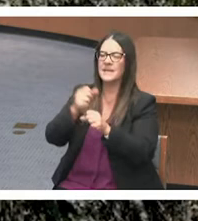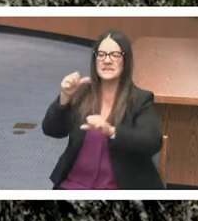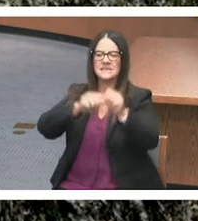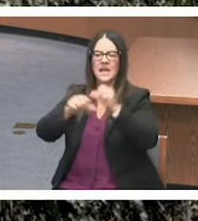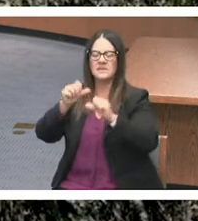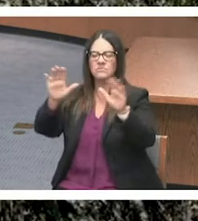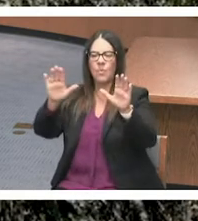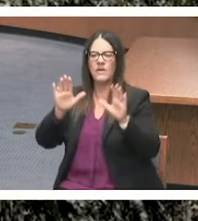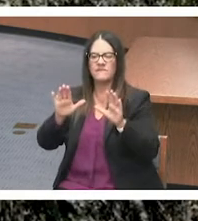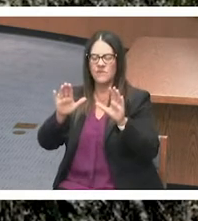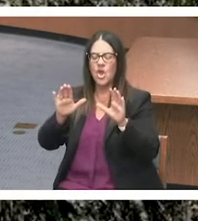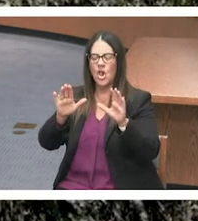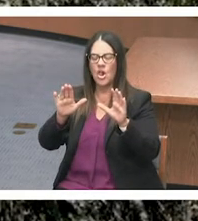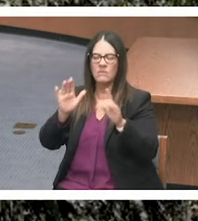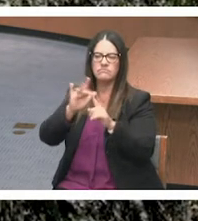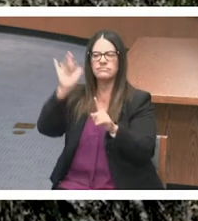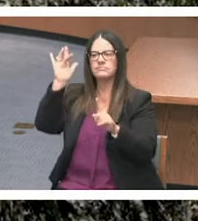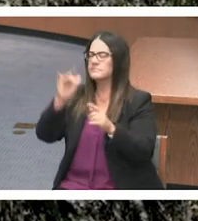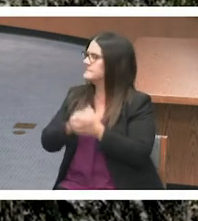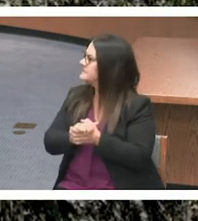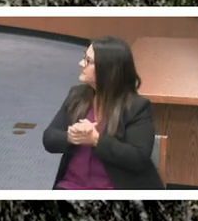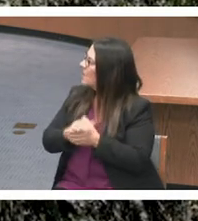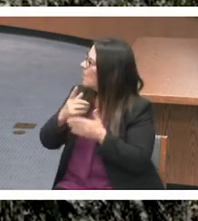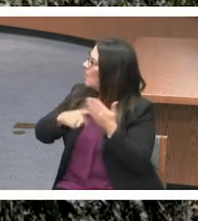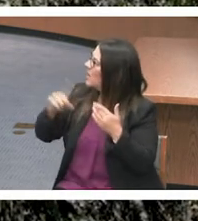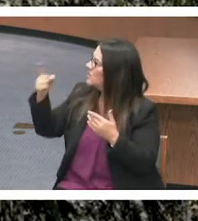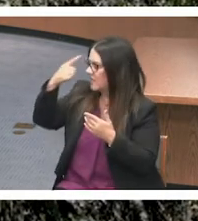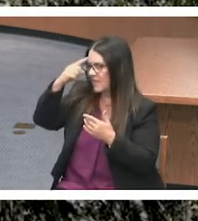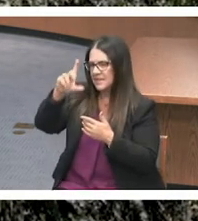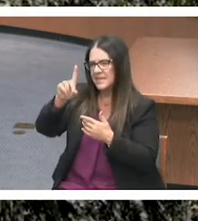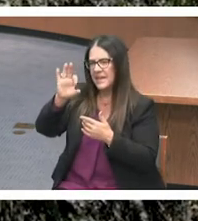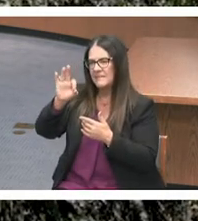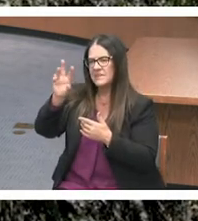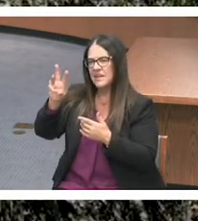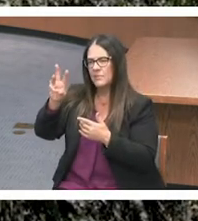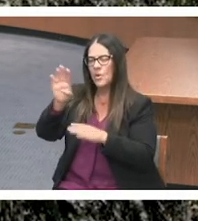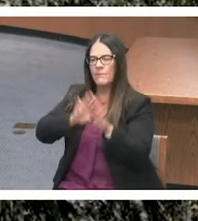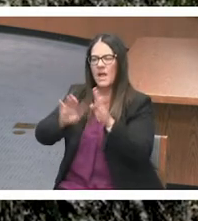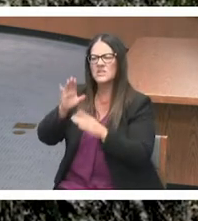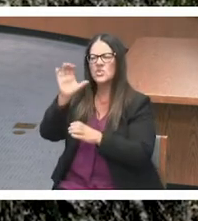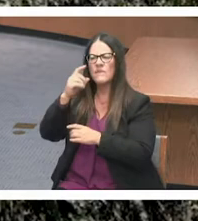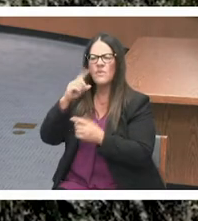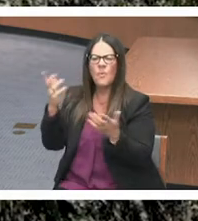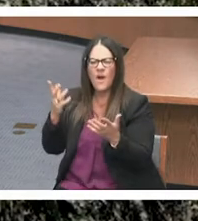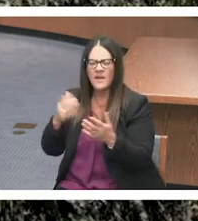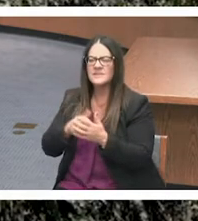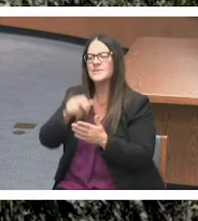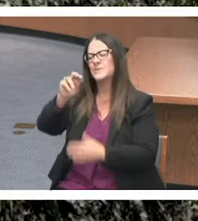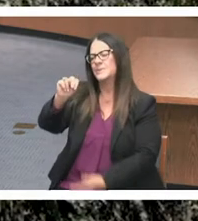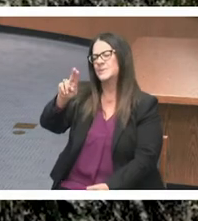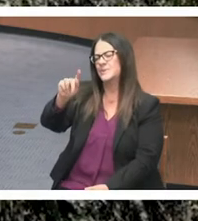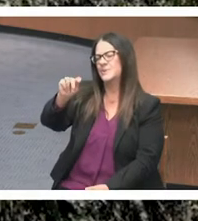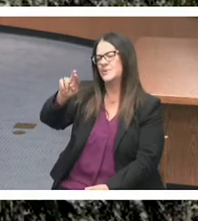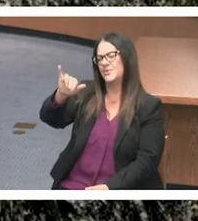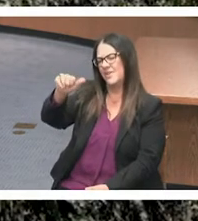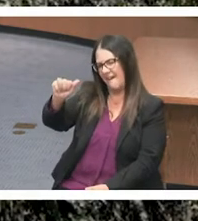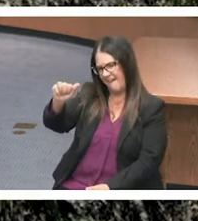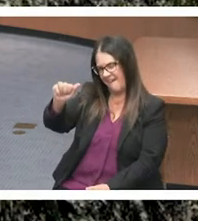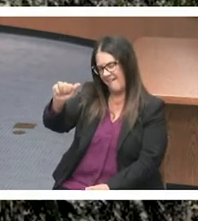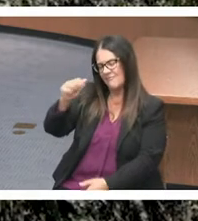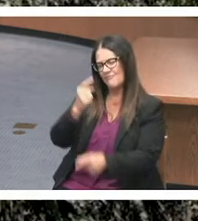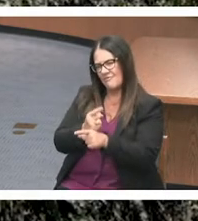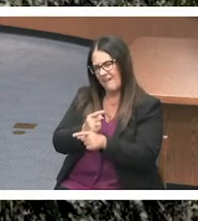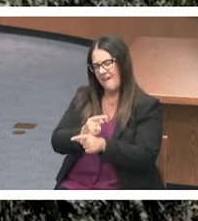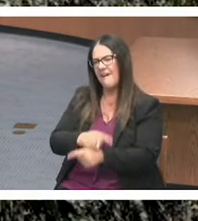what these fisheries or what these DFW biologists are looking for? Nutria. So nutria is